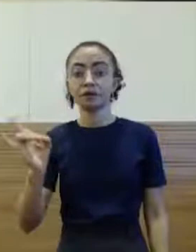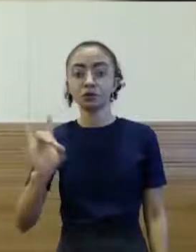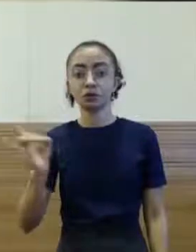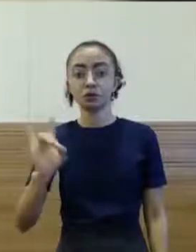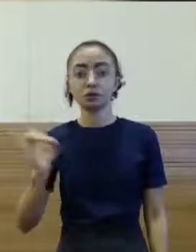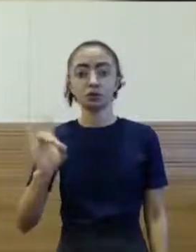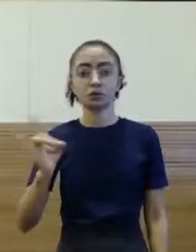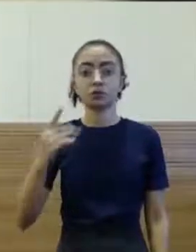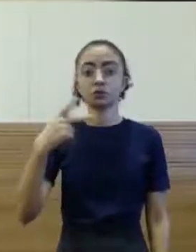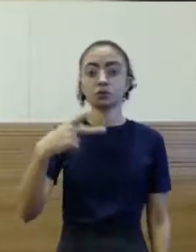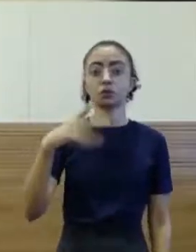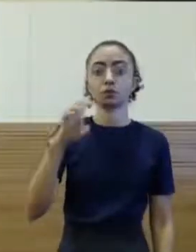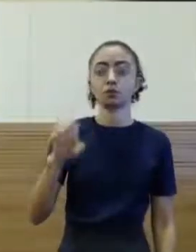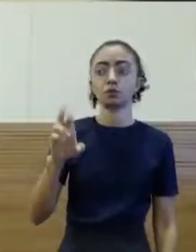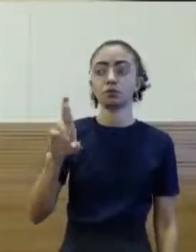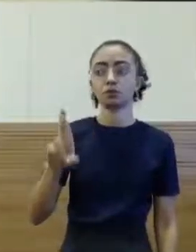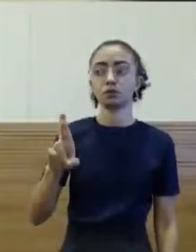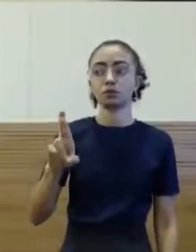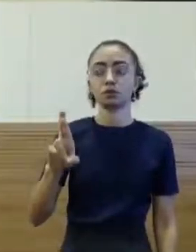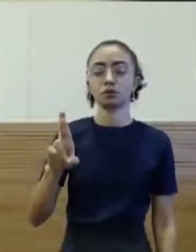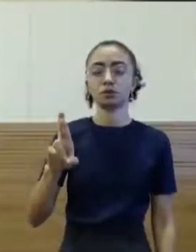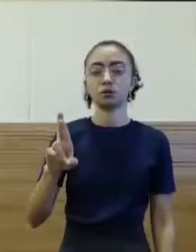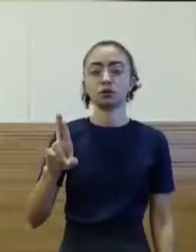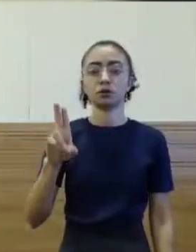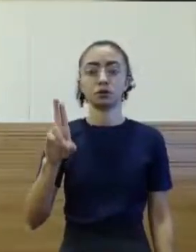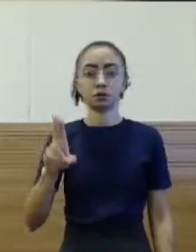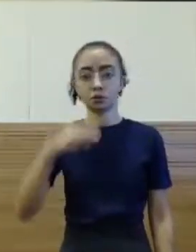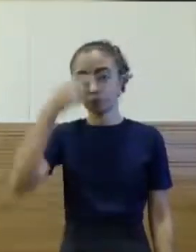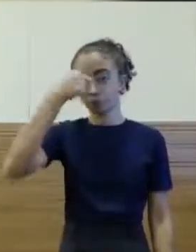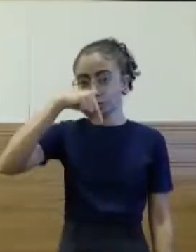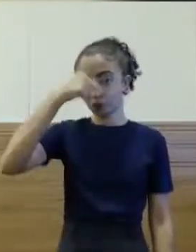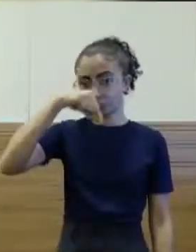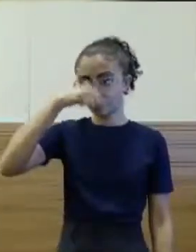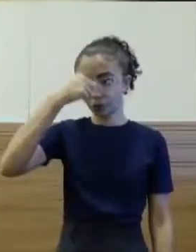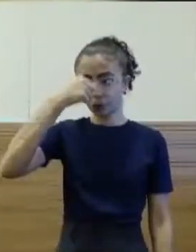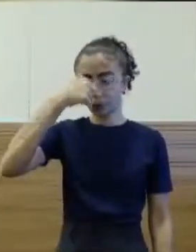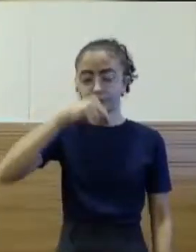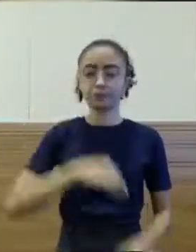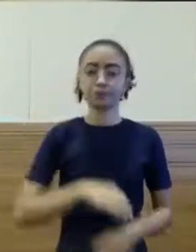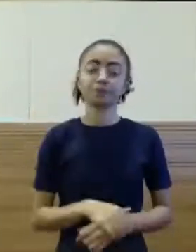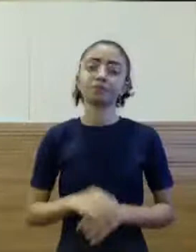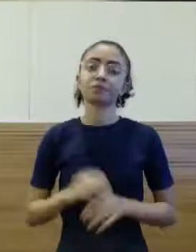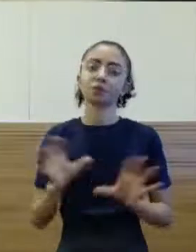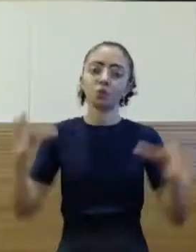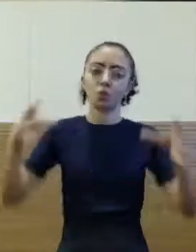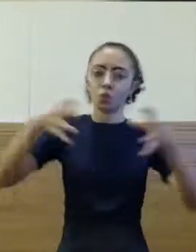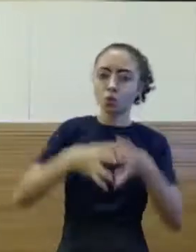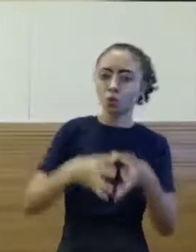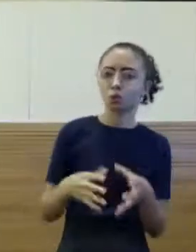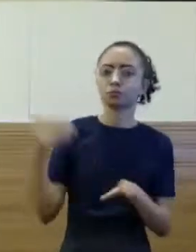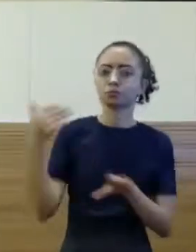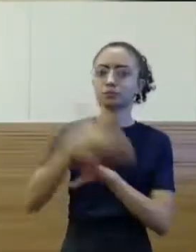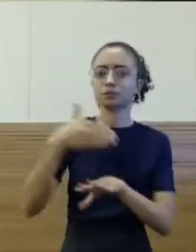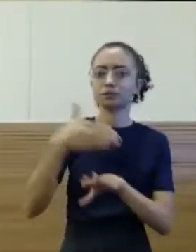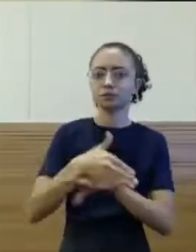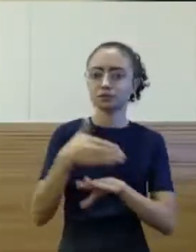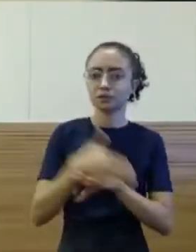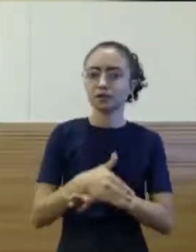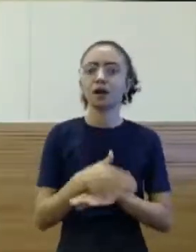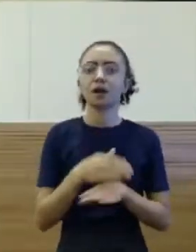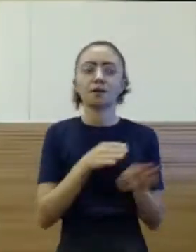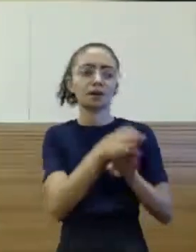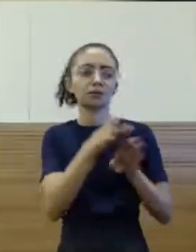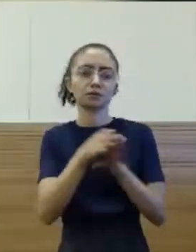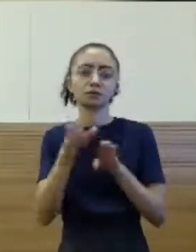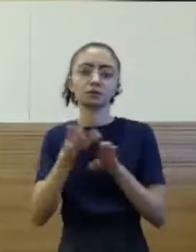network. So to participate here, you just need to formalize an email from the International